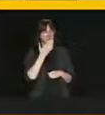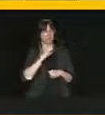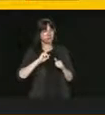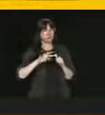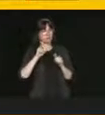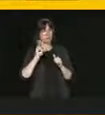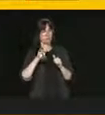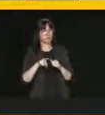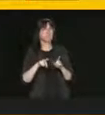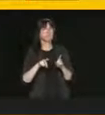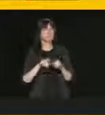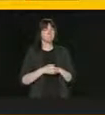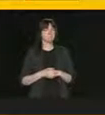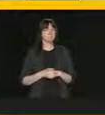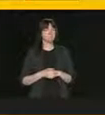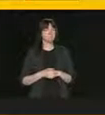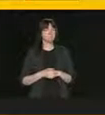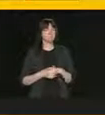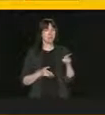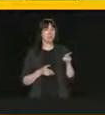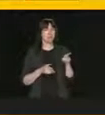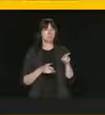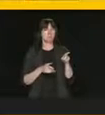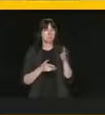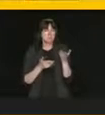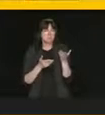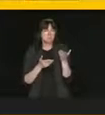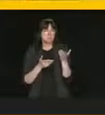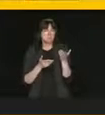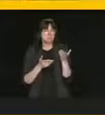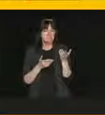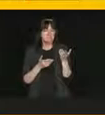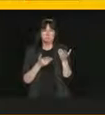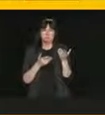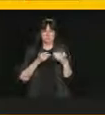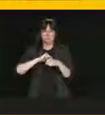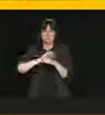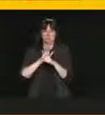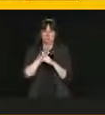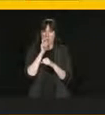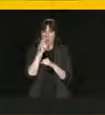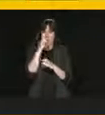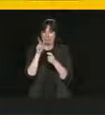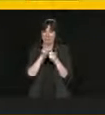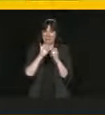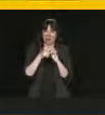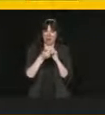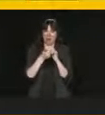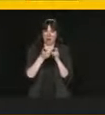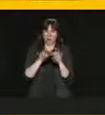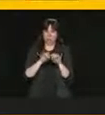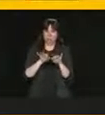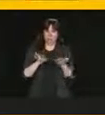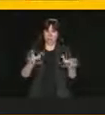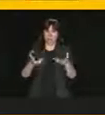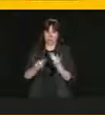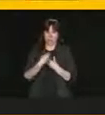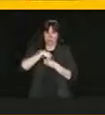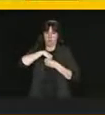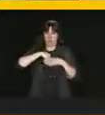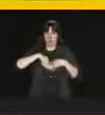over and over how vital a vaccine will be because we don't fully understand the immunology of this virus. So how vital will it be to